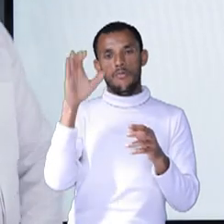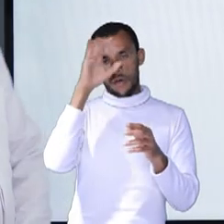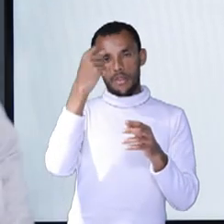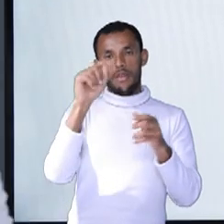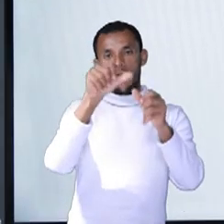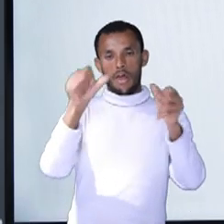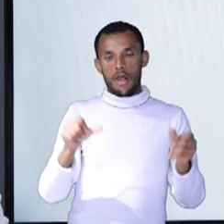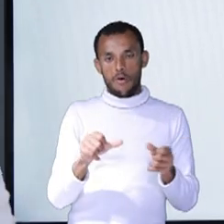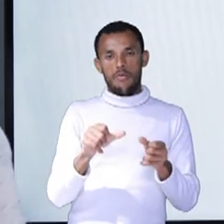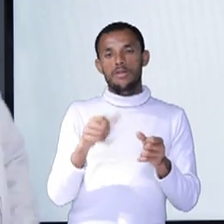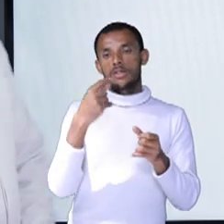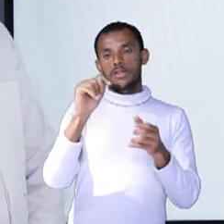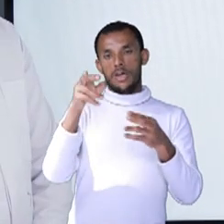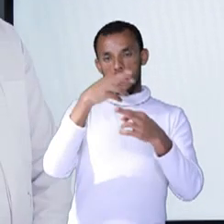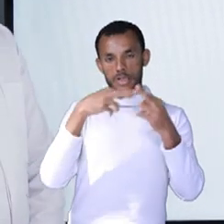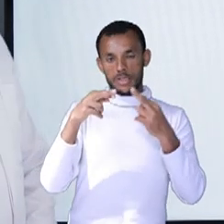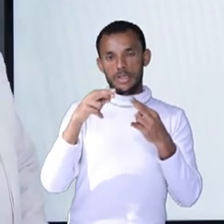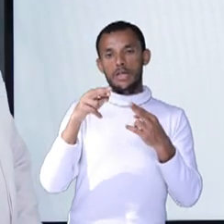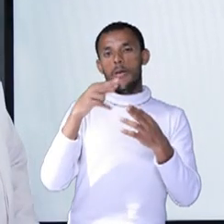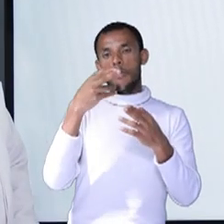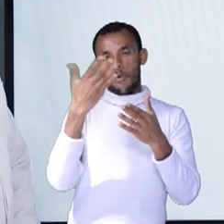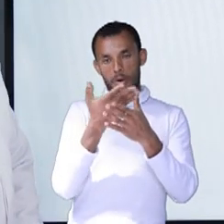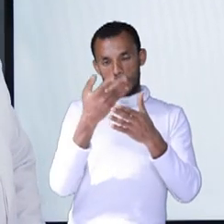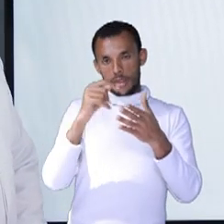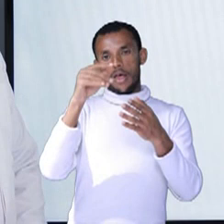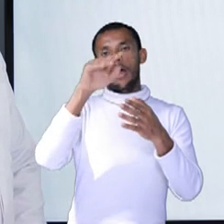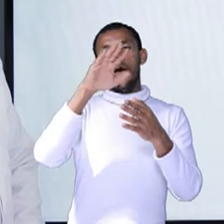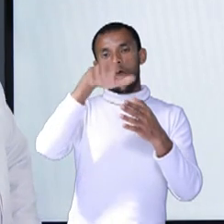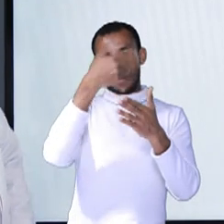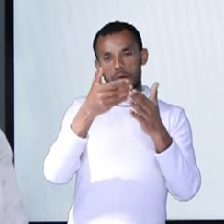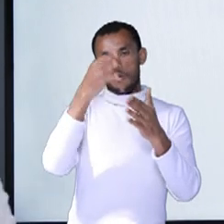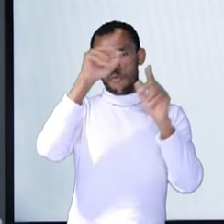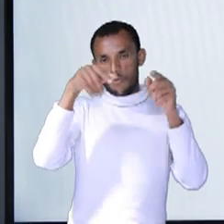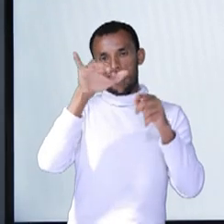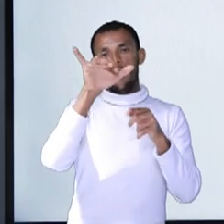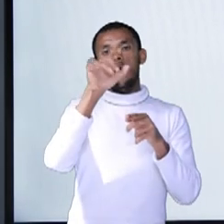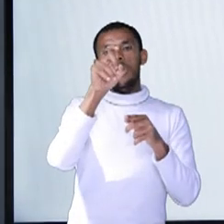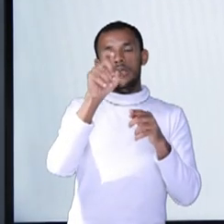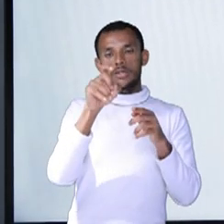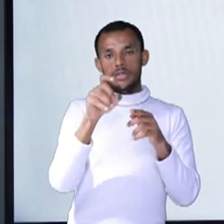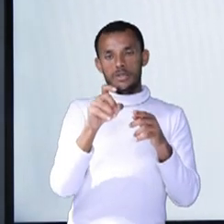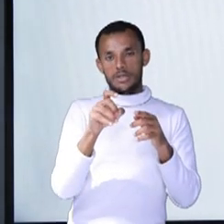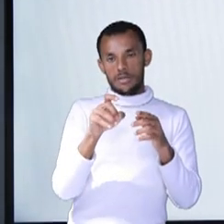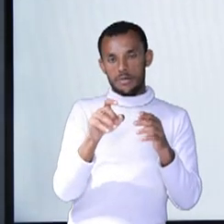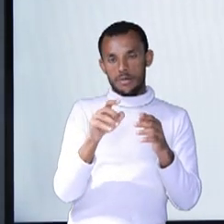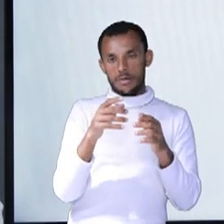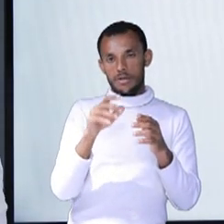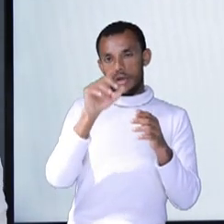region bounded by the graph of f of x is equal to x squared minus 1